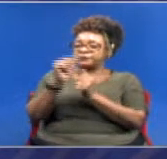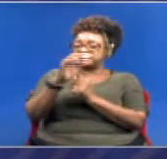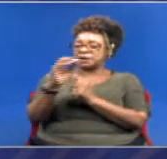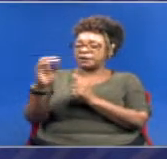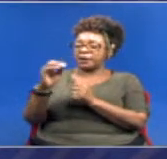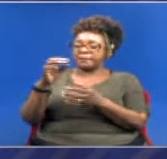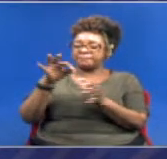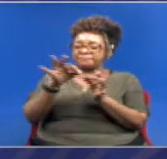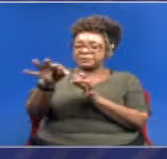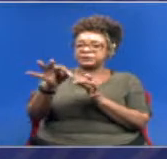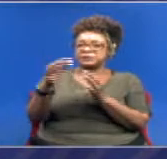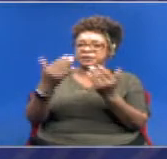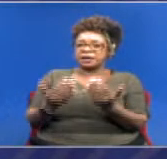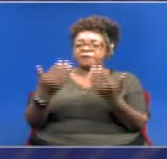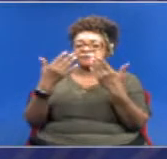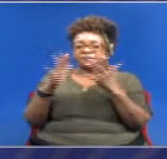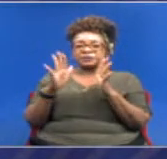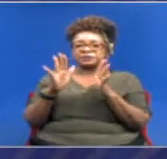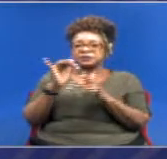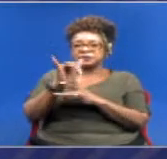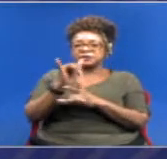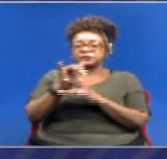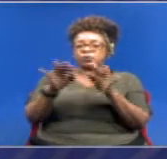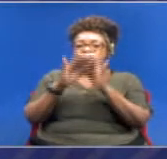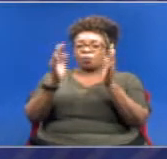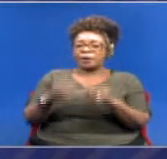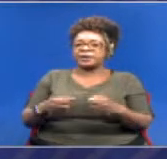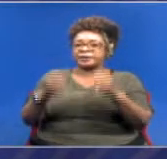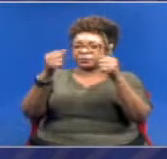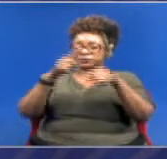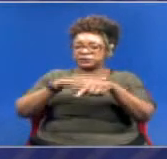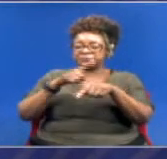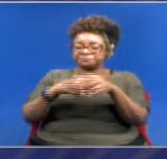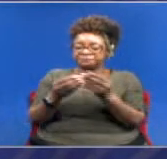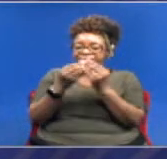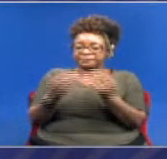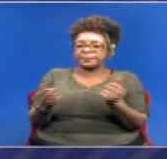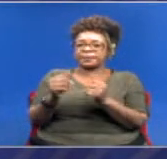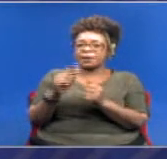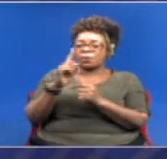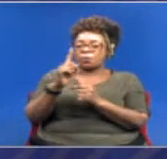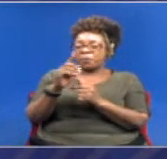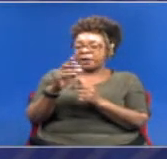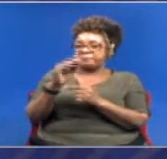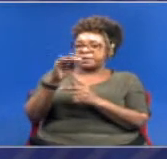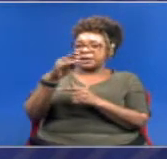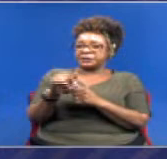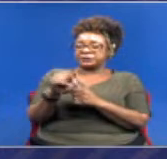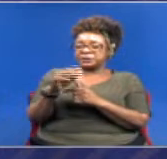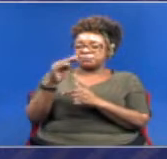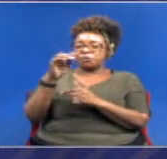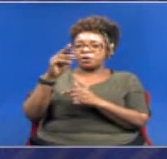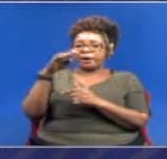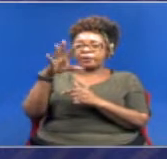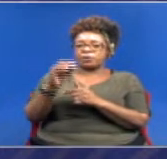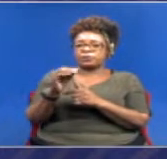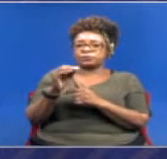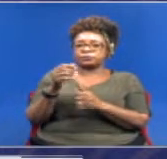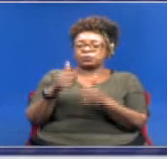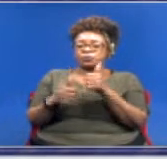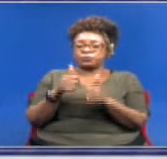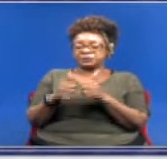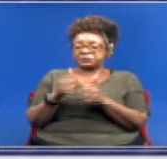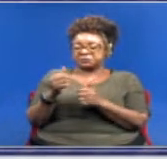champion, has completed a hat-trick of world records on track when she shattered the one-mile record in Monaco, that is today, not too long